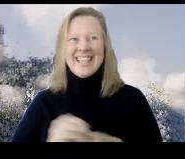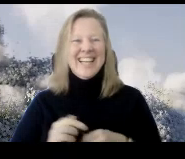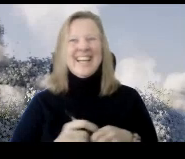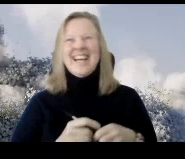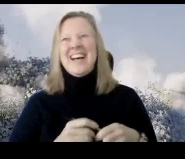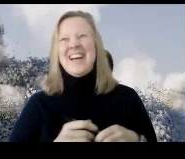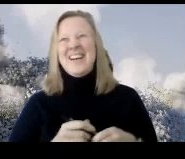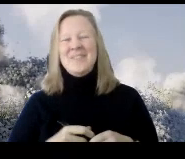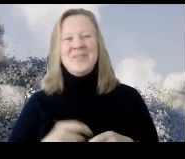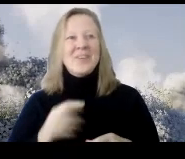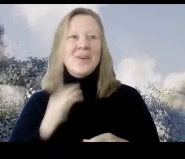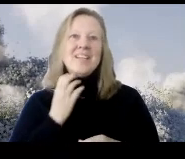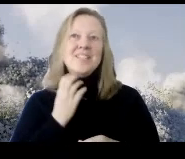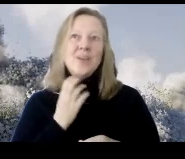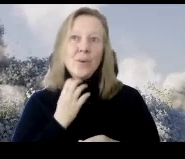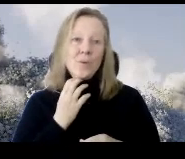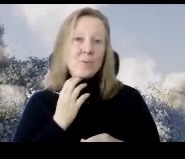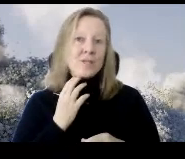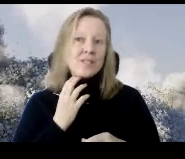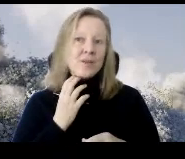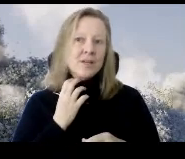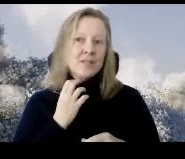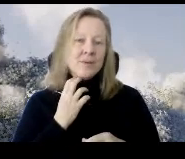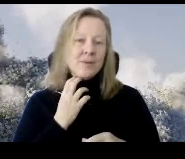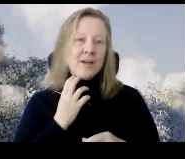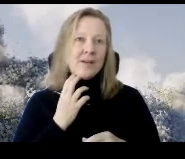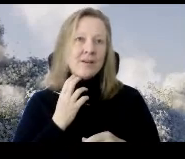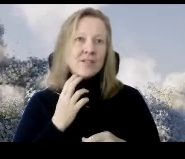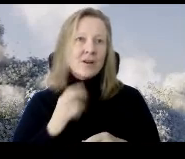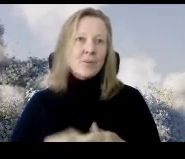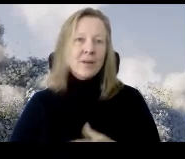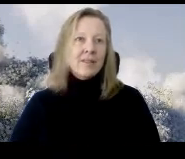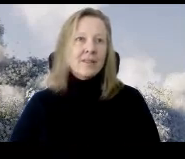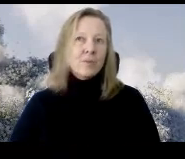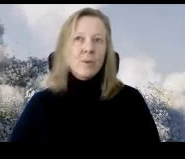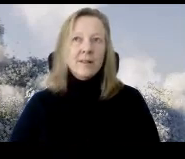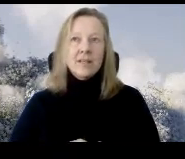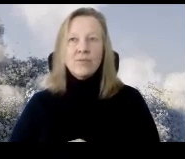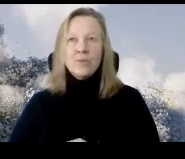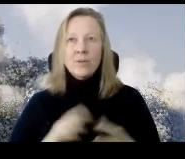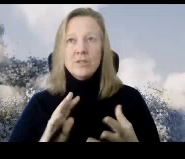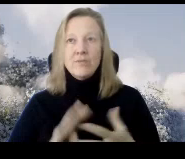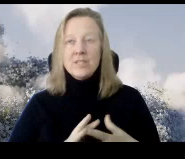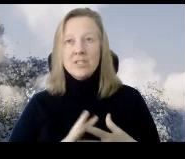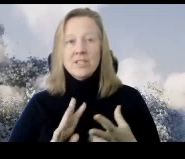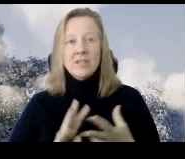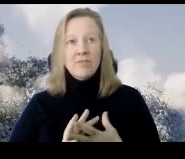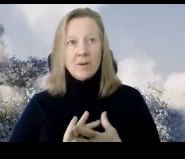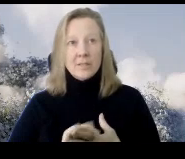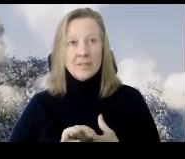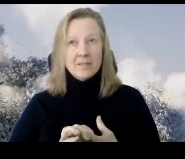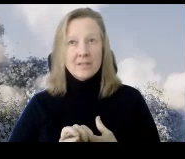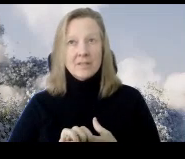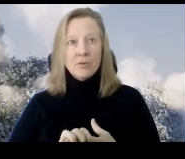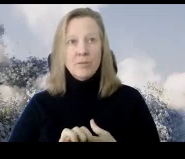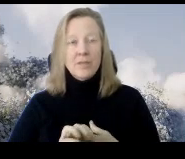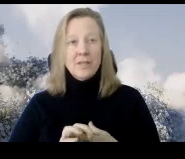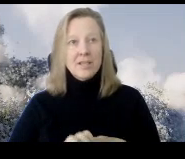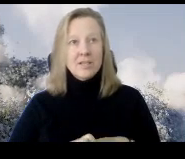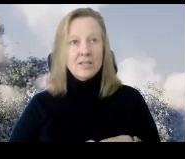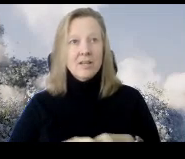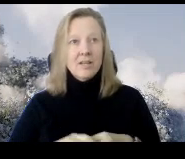actually. Okay, so we're just going to start with the one that's for the physicians and pharmacists.